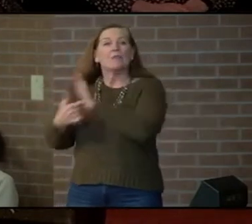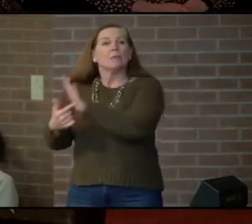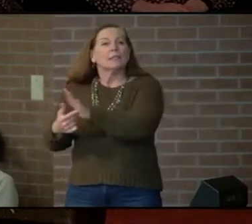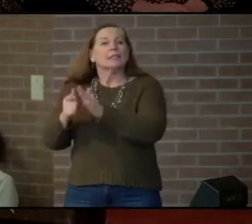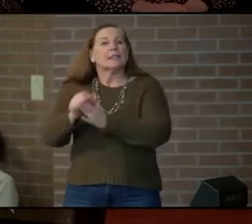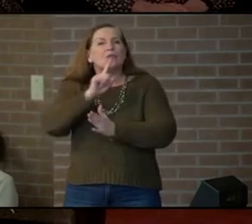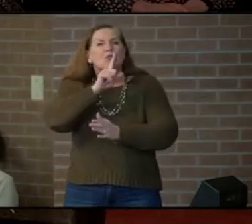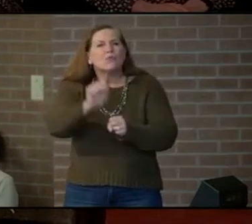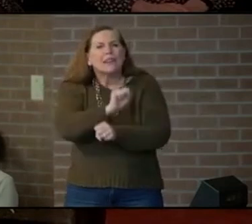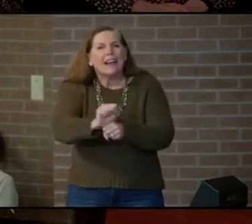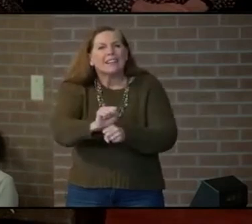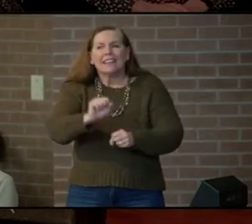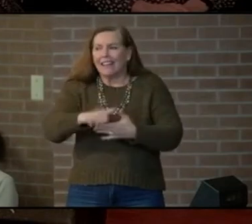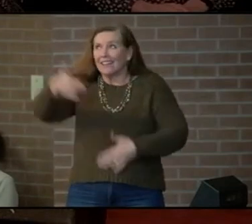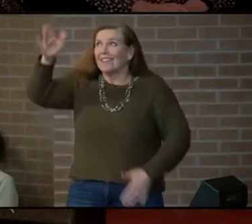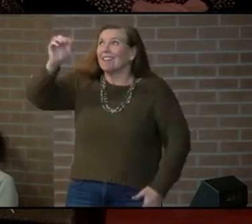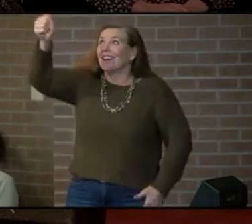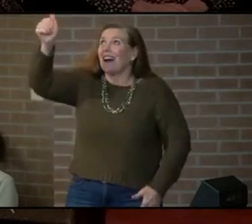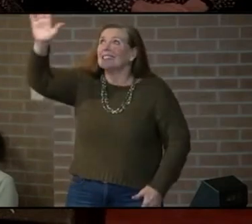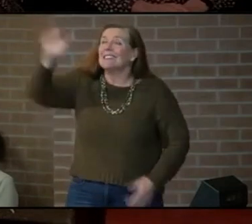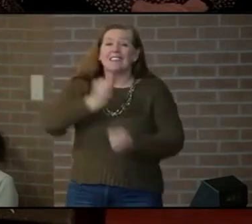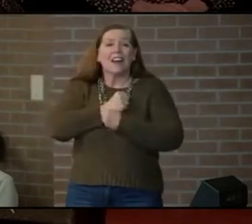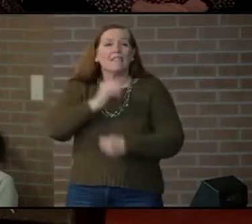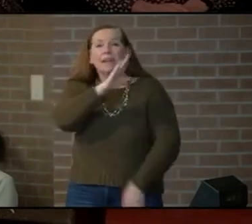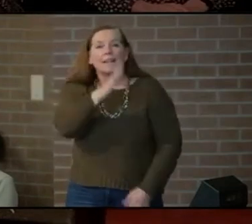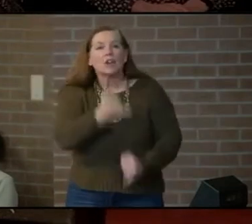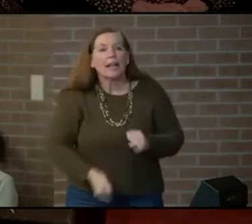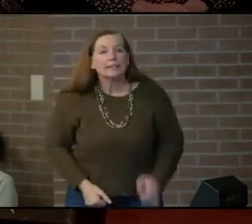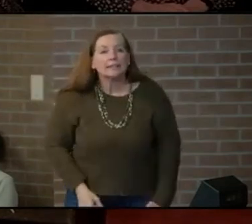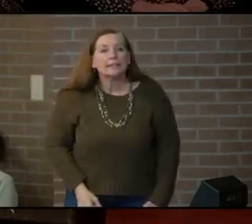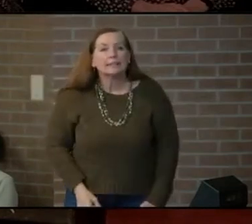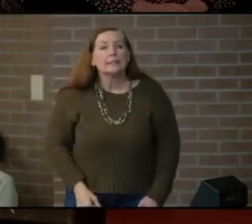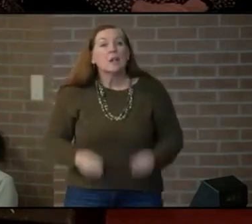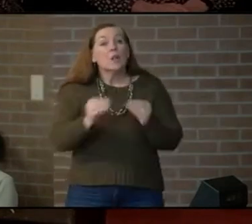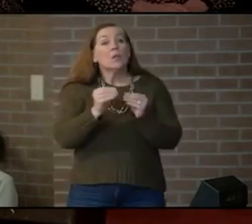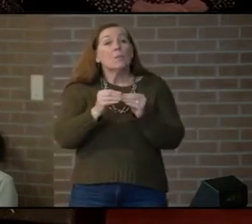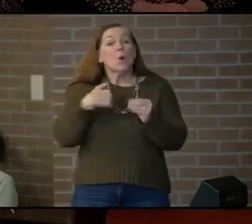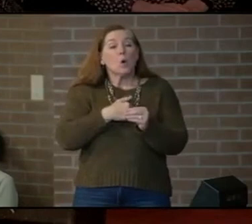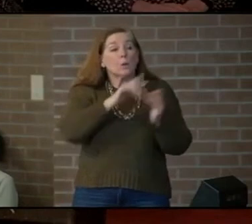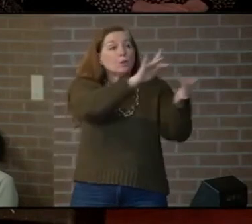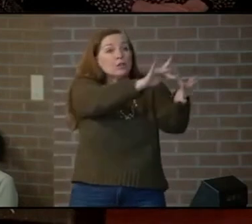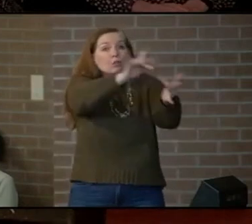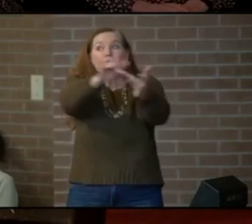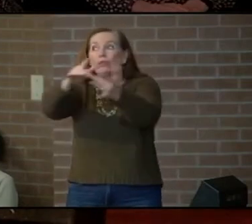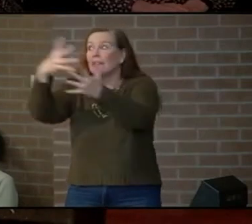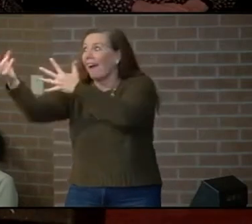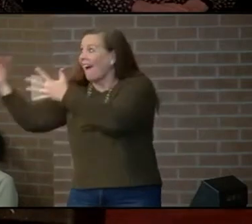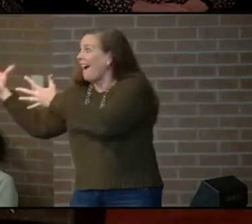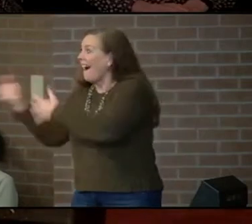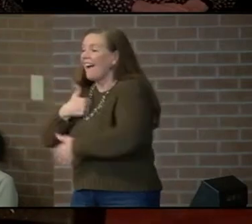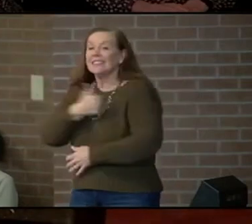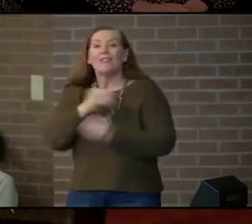God's love never ends. That the more we reach beyond ourselves, the healthier we become. And the more faithfully we